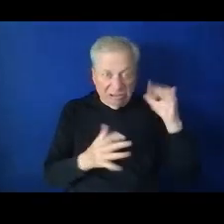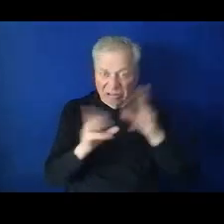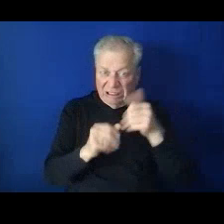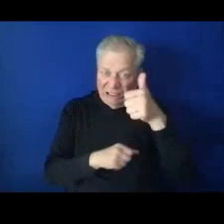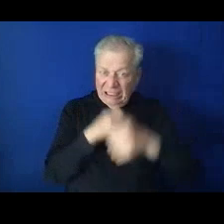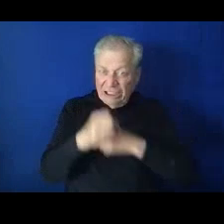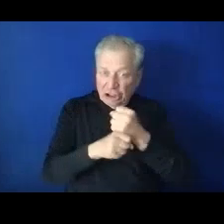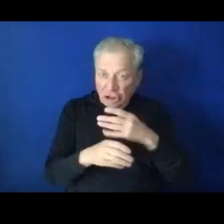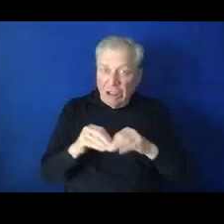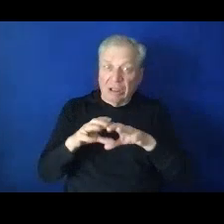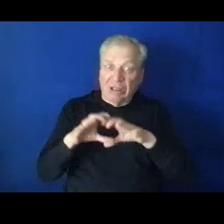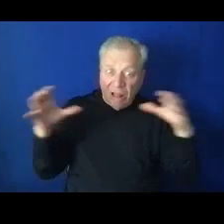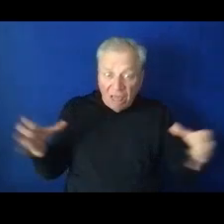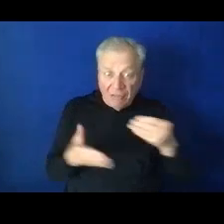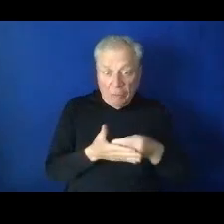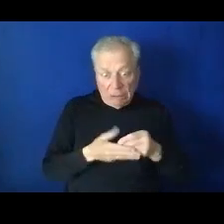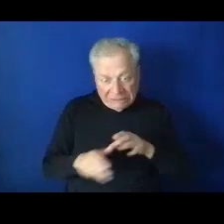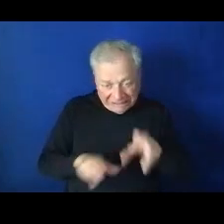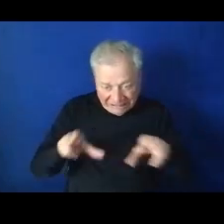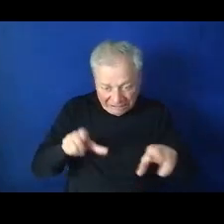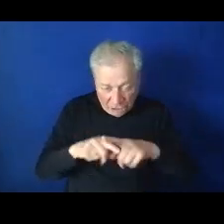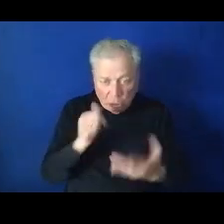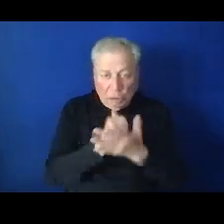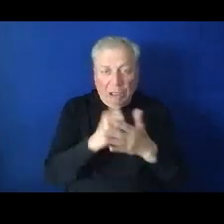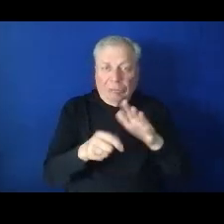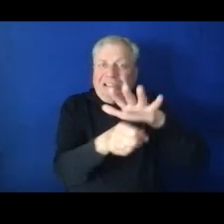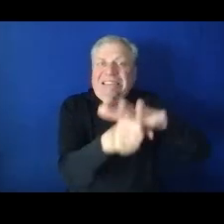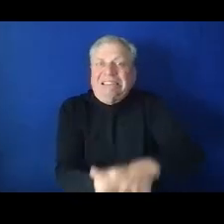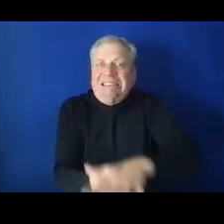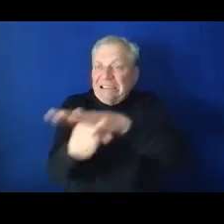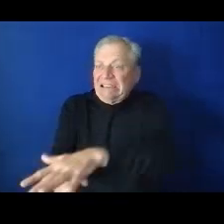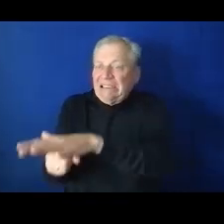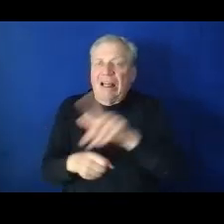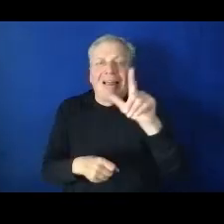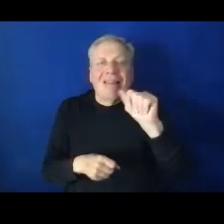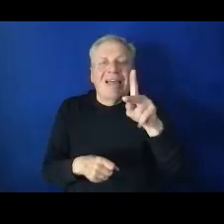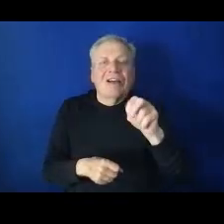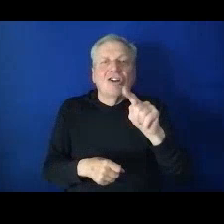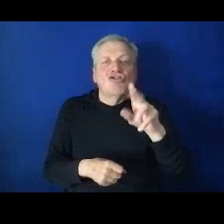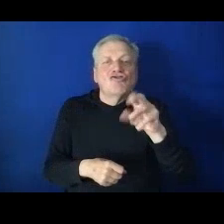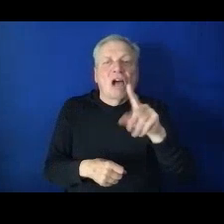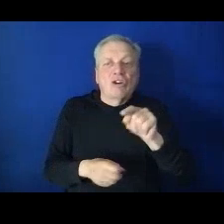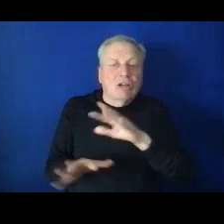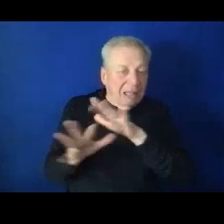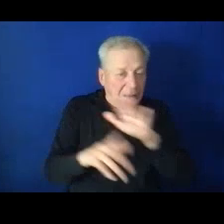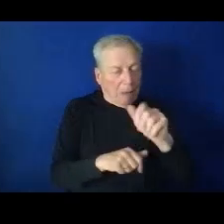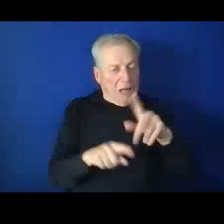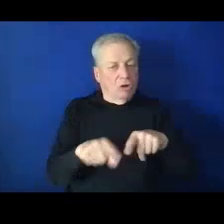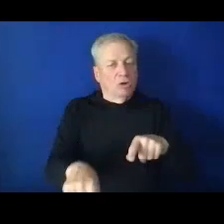and lots of money to try to suppress lake trout and return the cutthroat trout populations back to the lake.